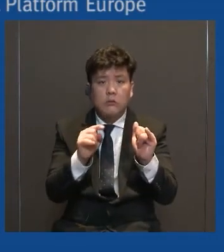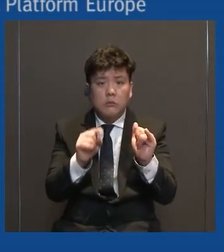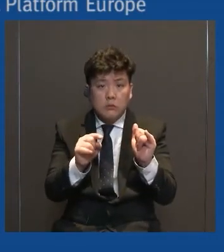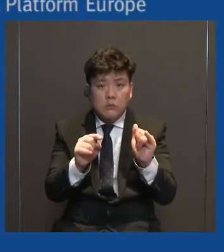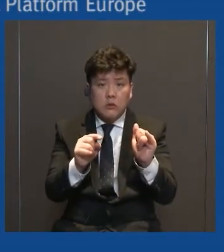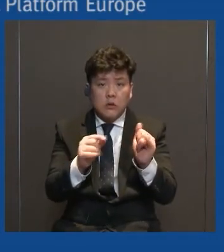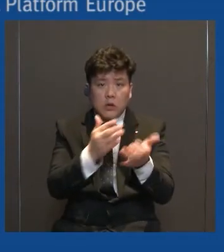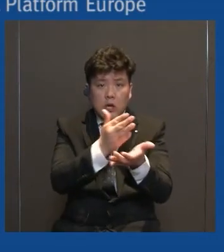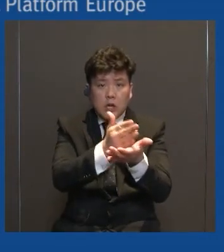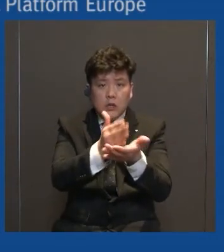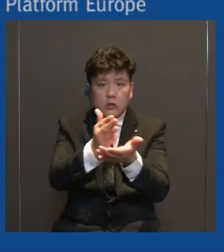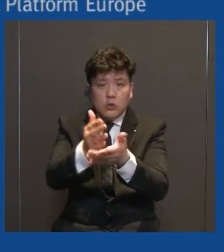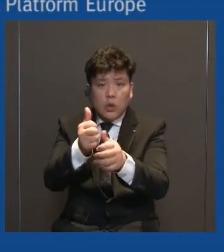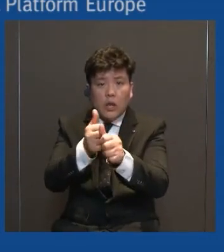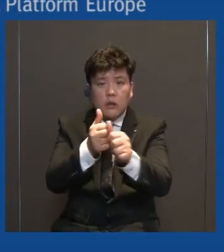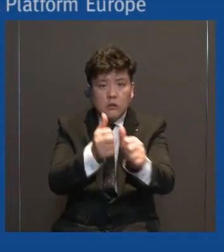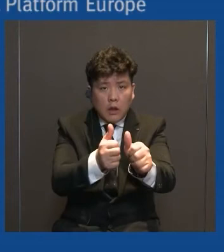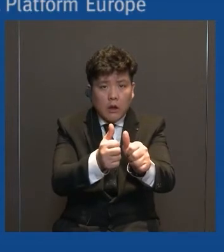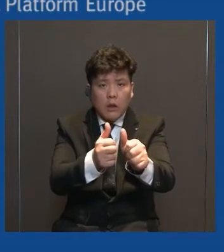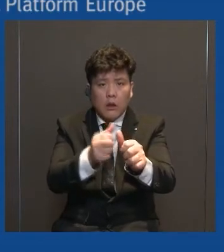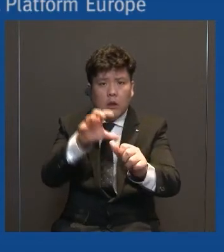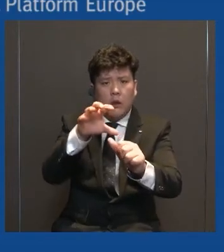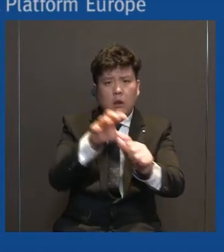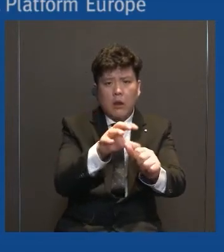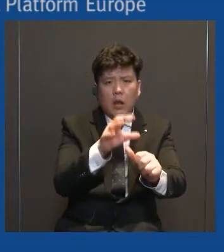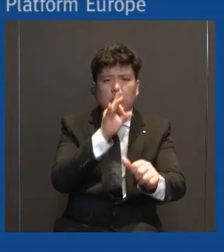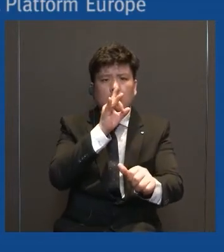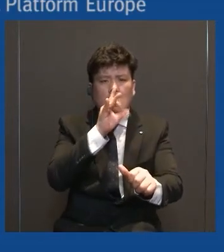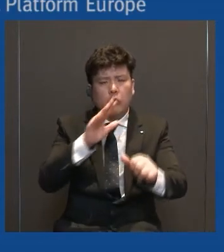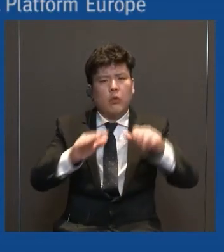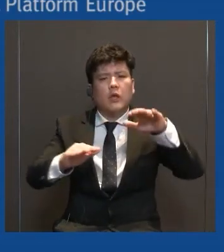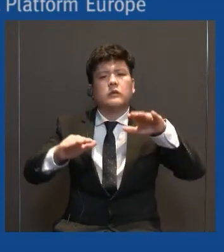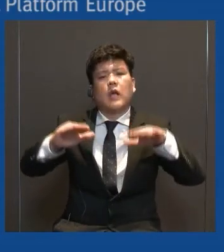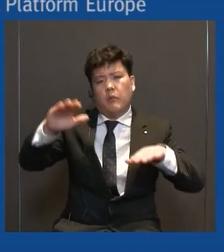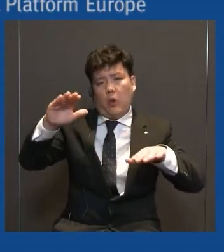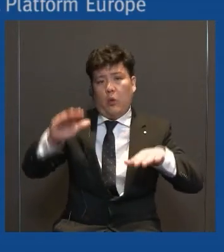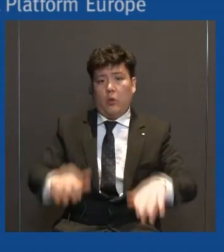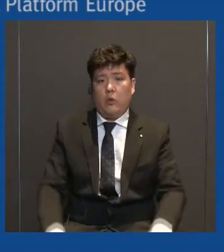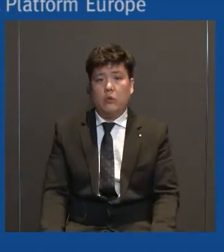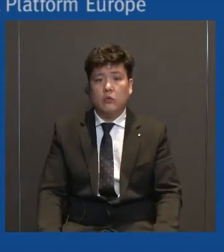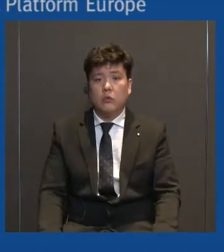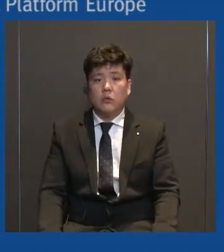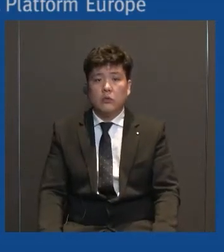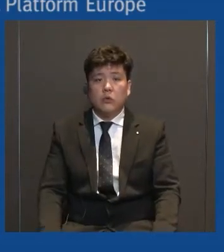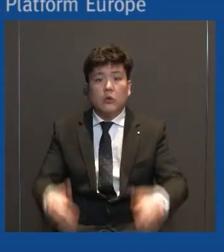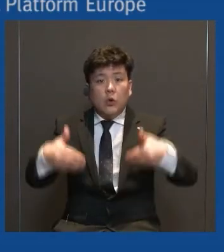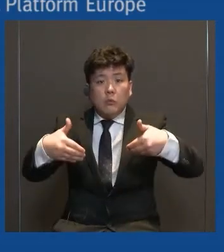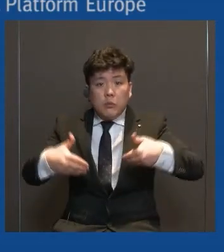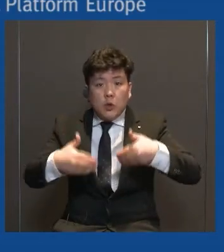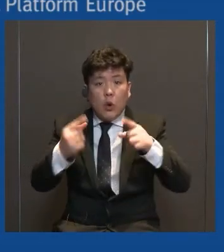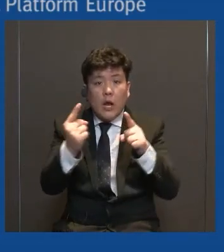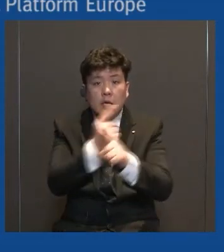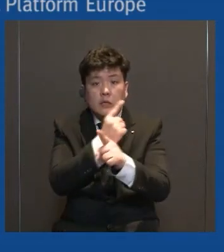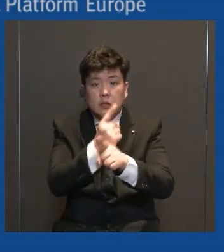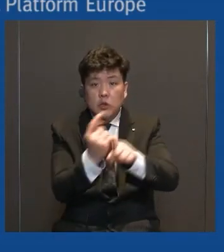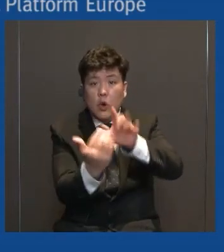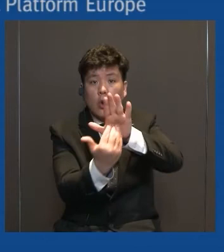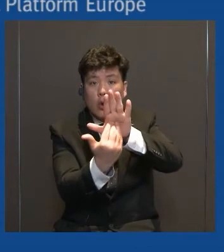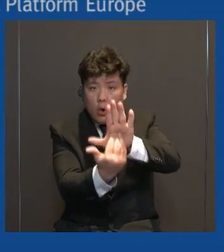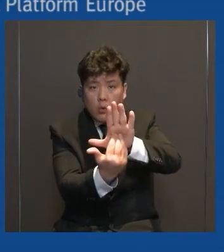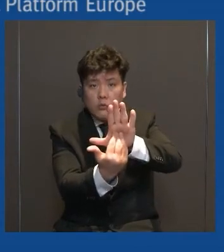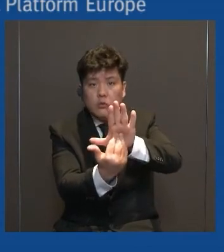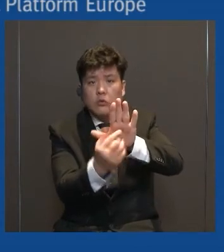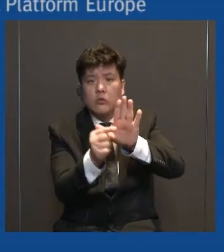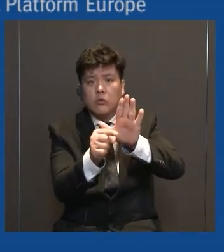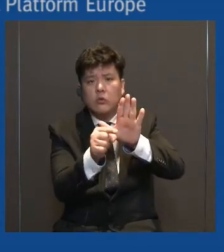of their gender, such practices, which were largely applied during this pandemic, are still considered not only acceptable, but even not